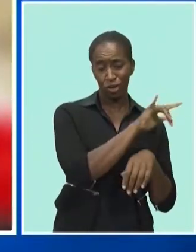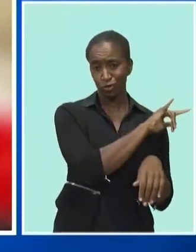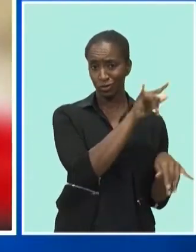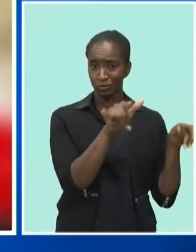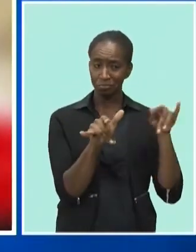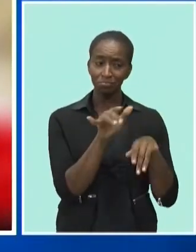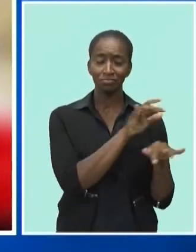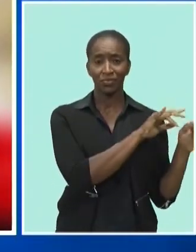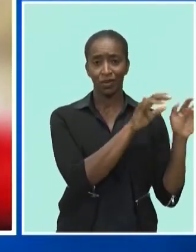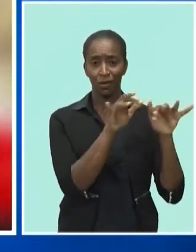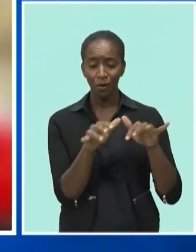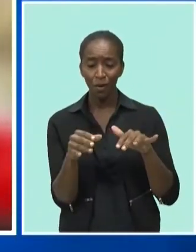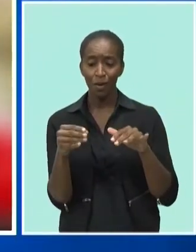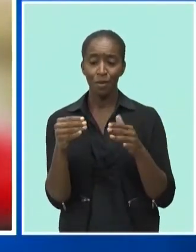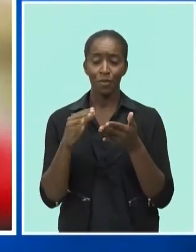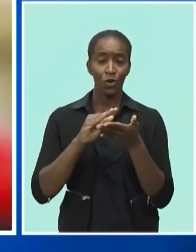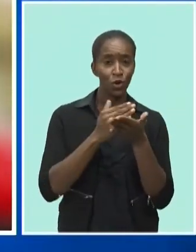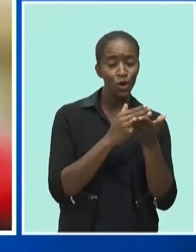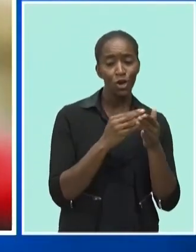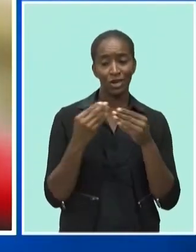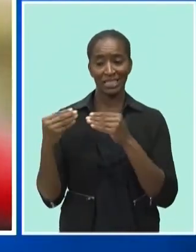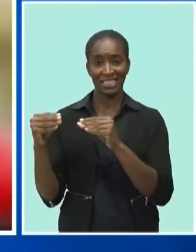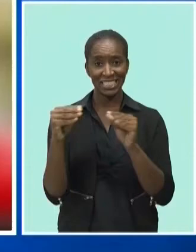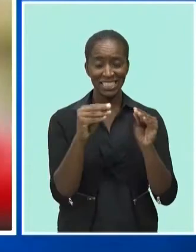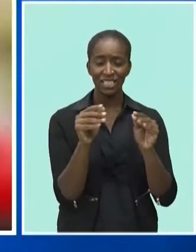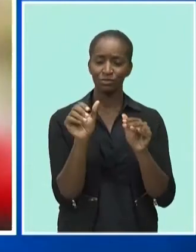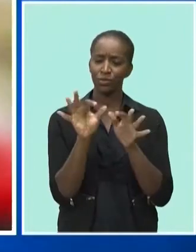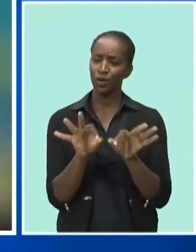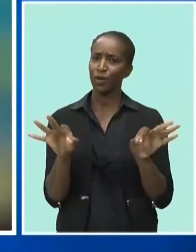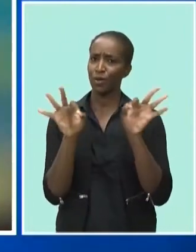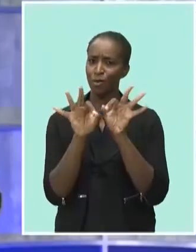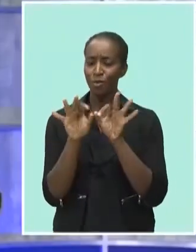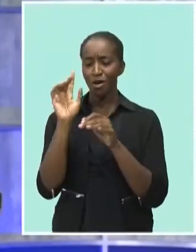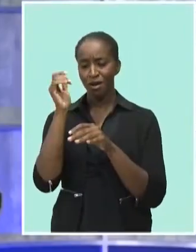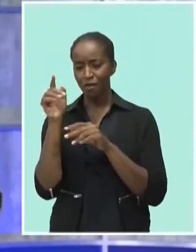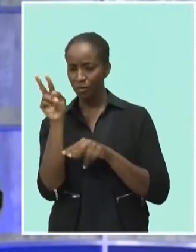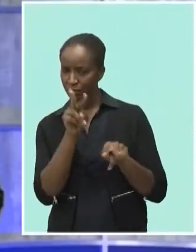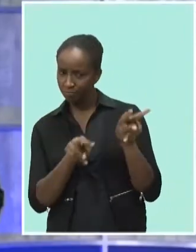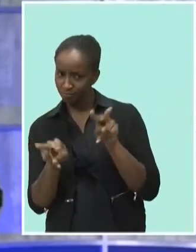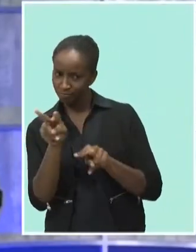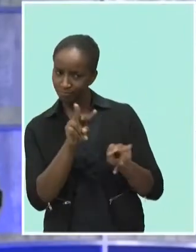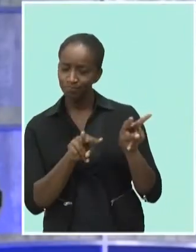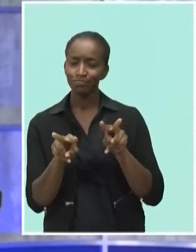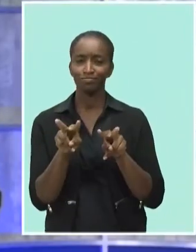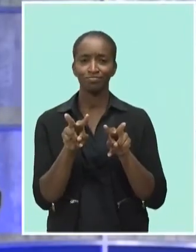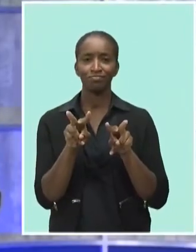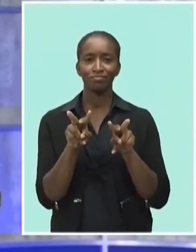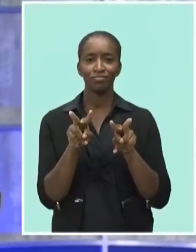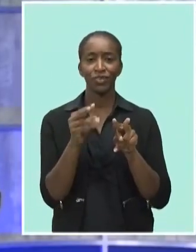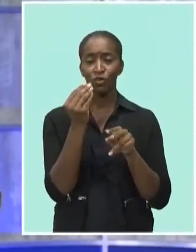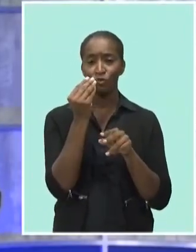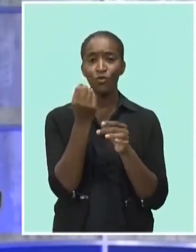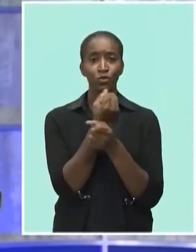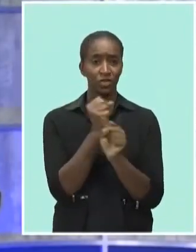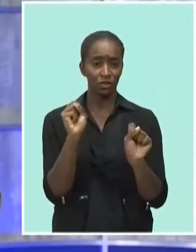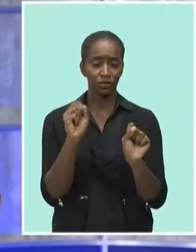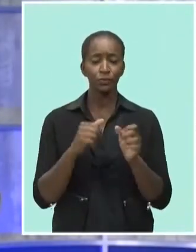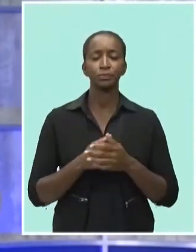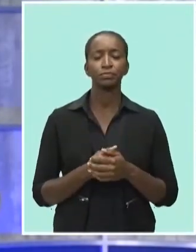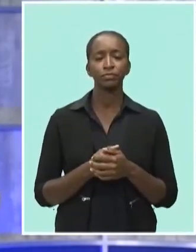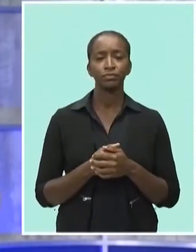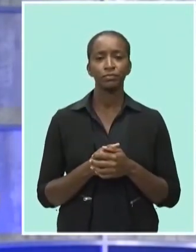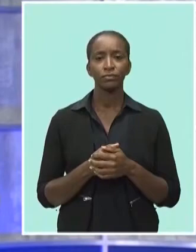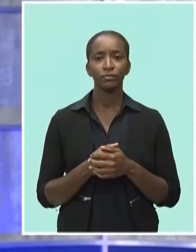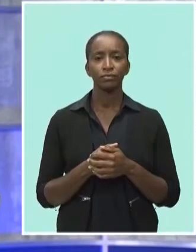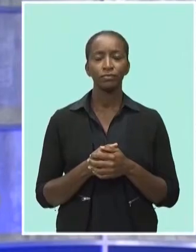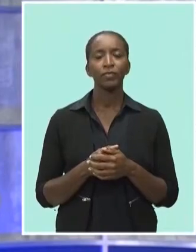not only for the safety of locals, but the migrants as well. Eastern districts of the Cayman Islands have been